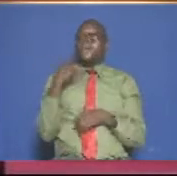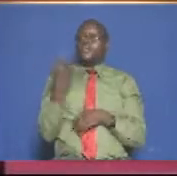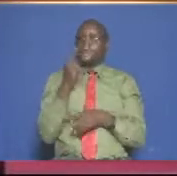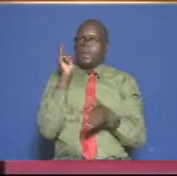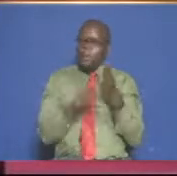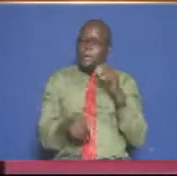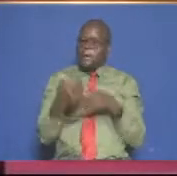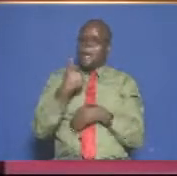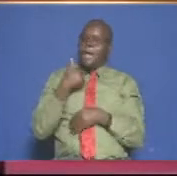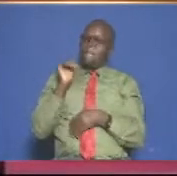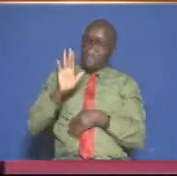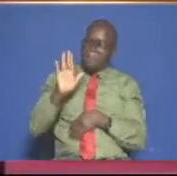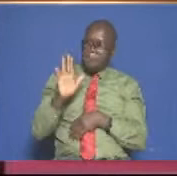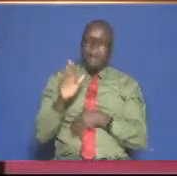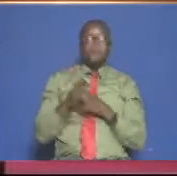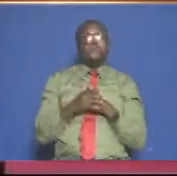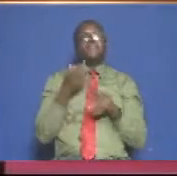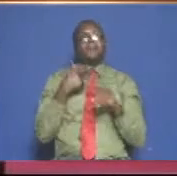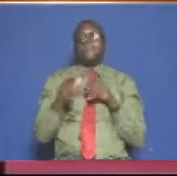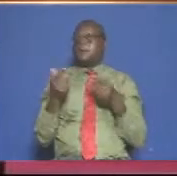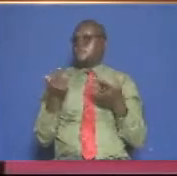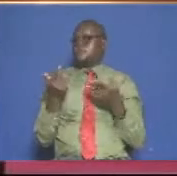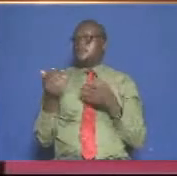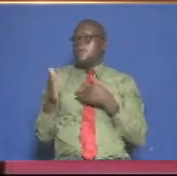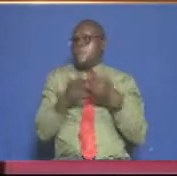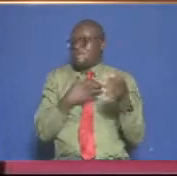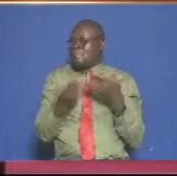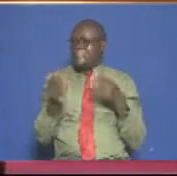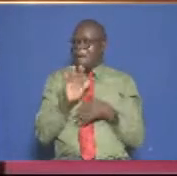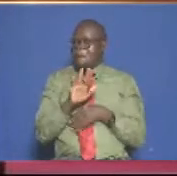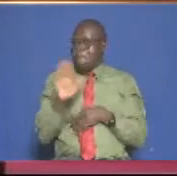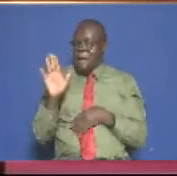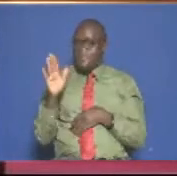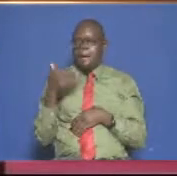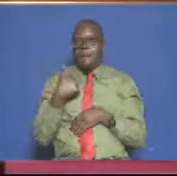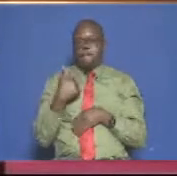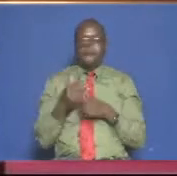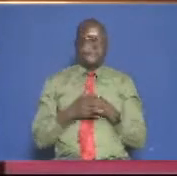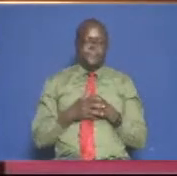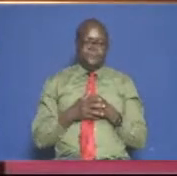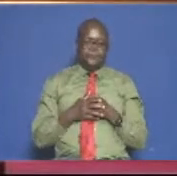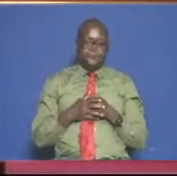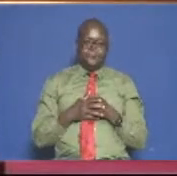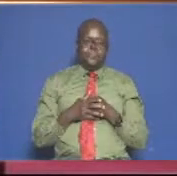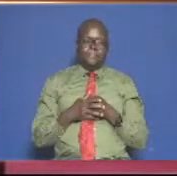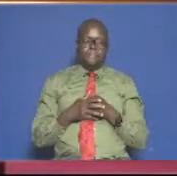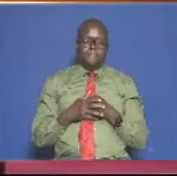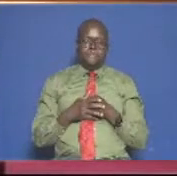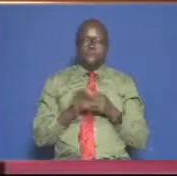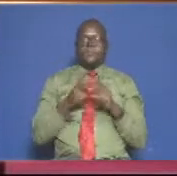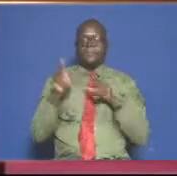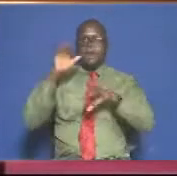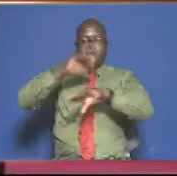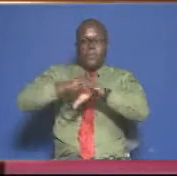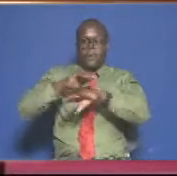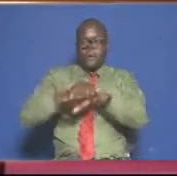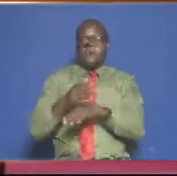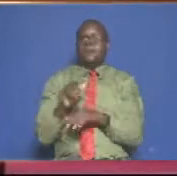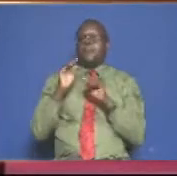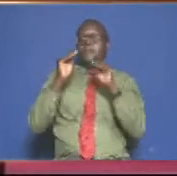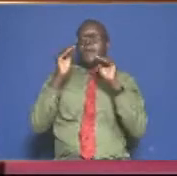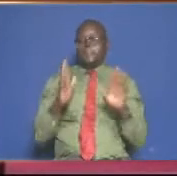had, Mr. Speaker, but with words and advice. Mr. Speaker, he was such a good mentor.